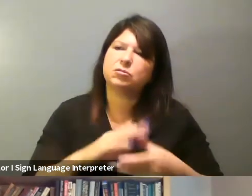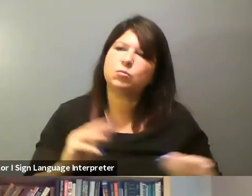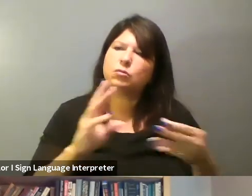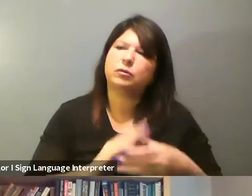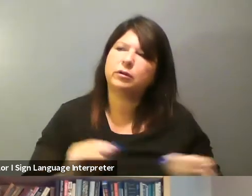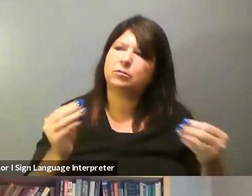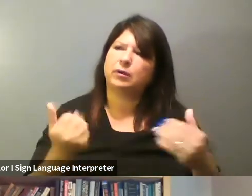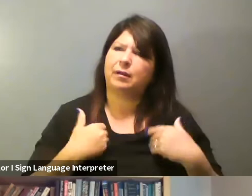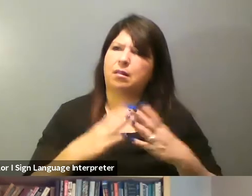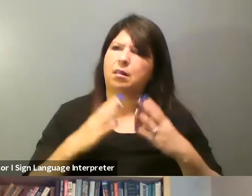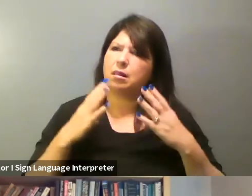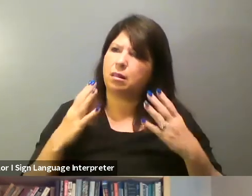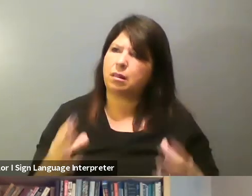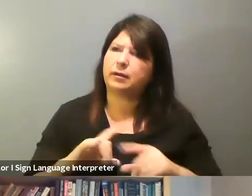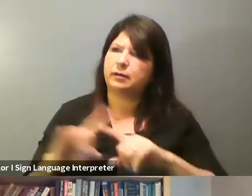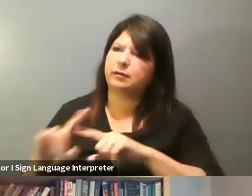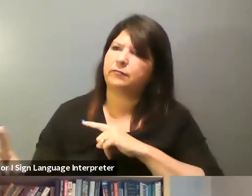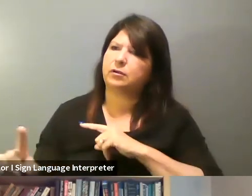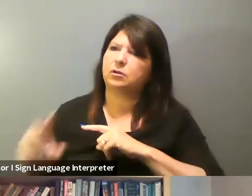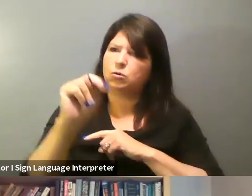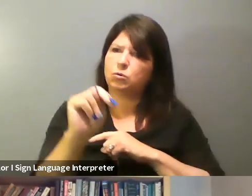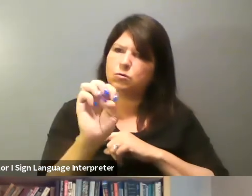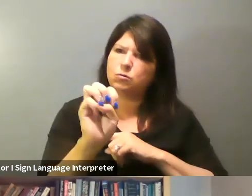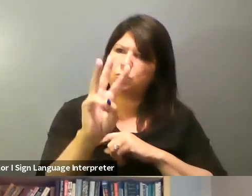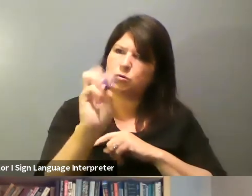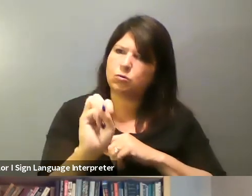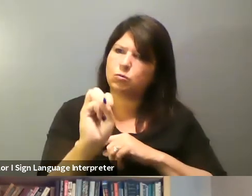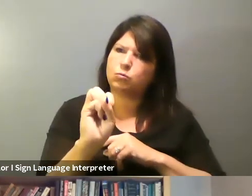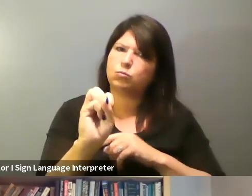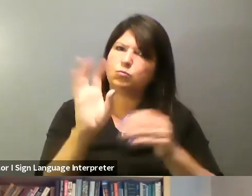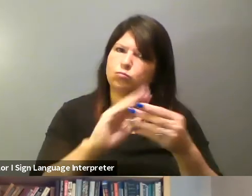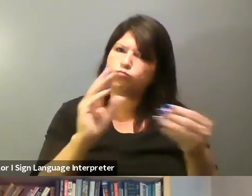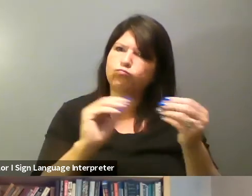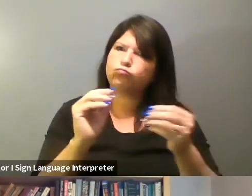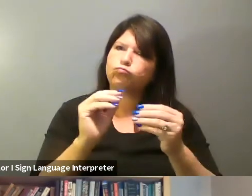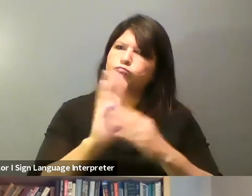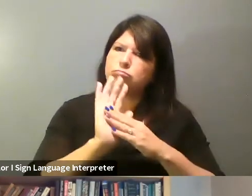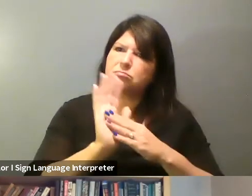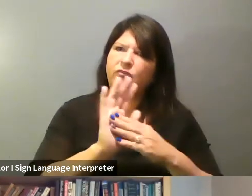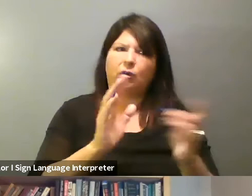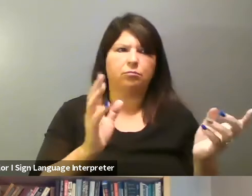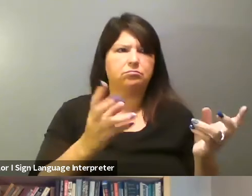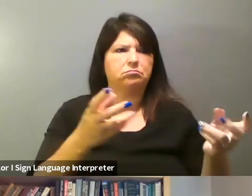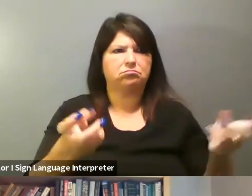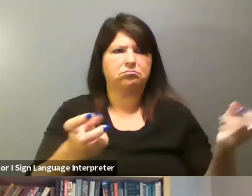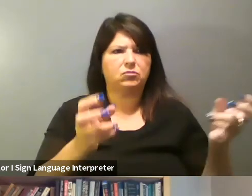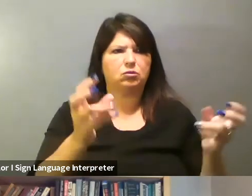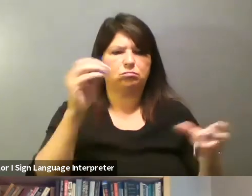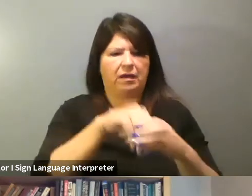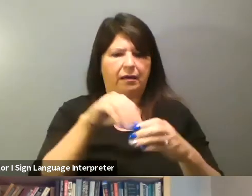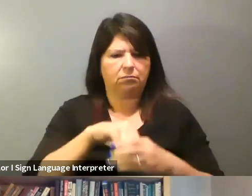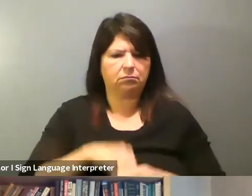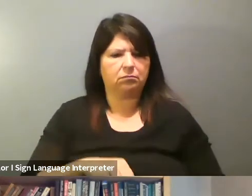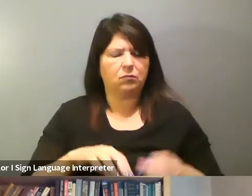acquire. And I'm sure that helped drive the story and also the interviews as well. Did you see them competing against each other, or were you